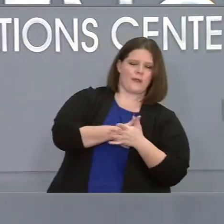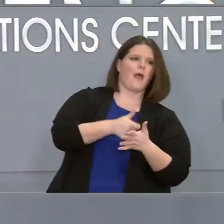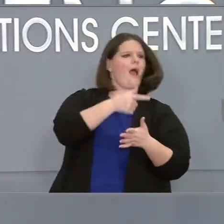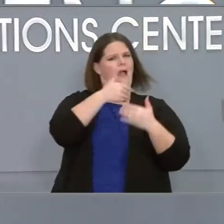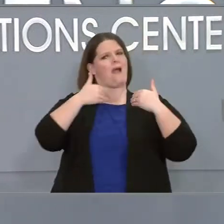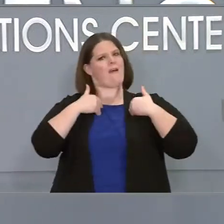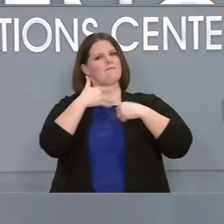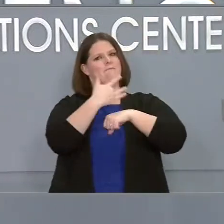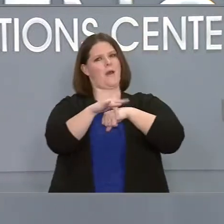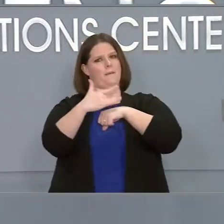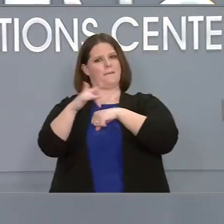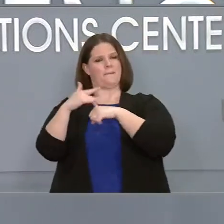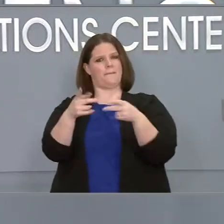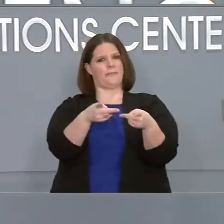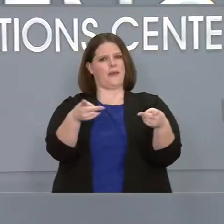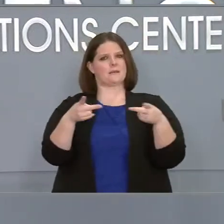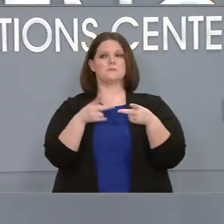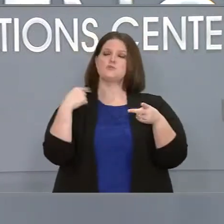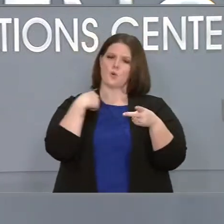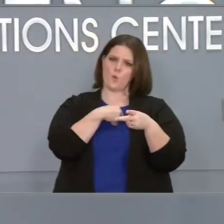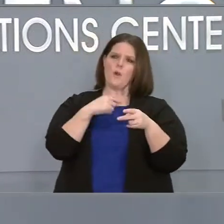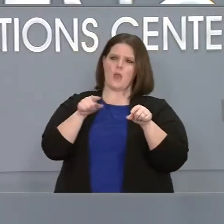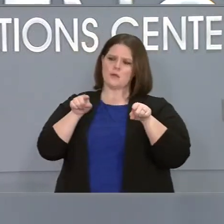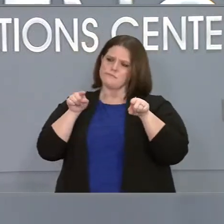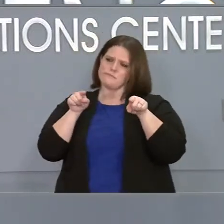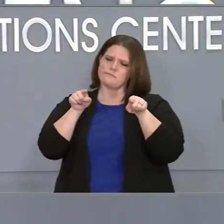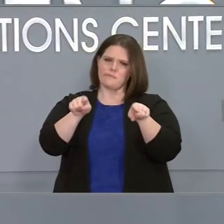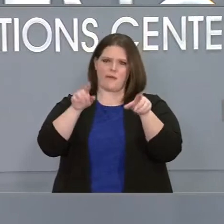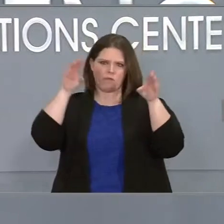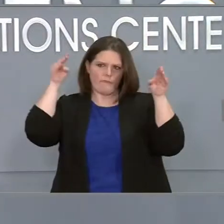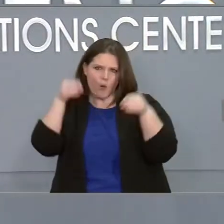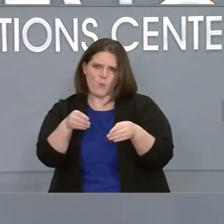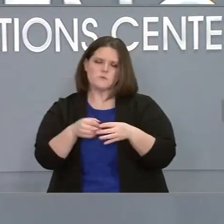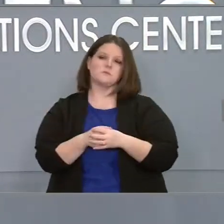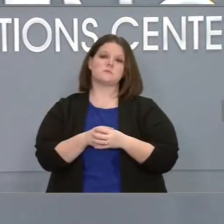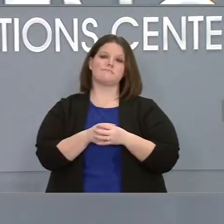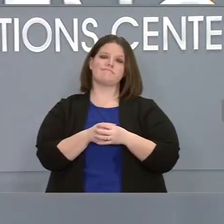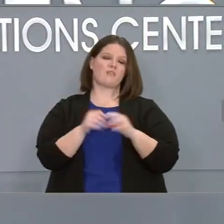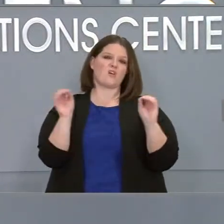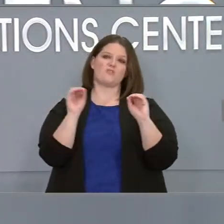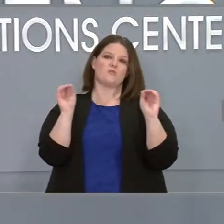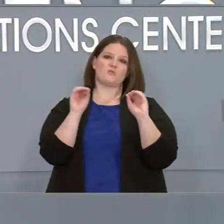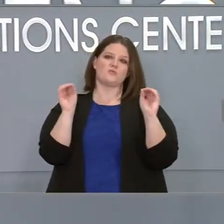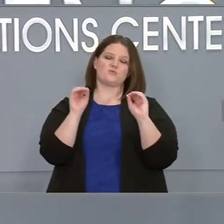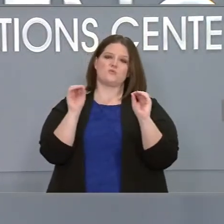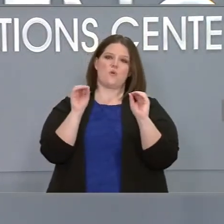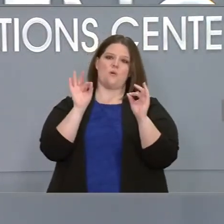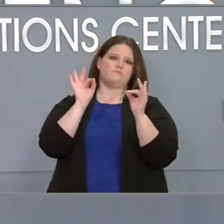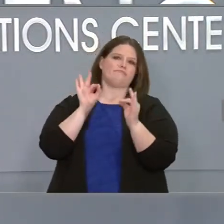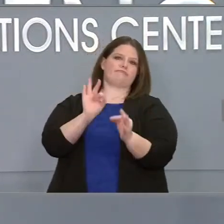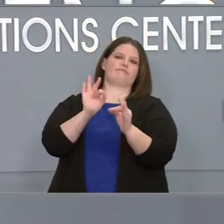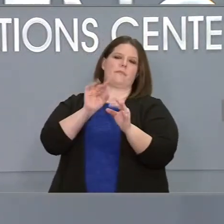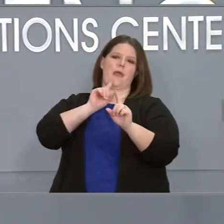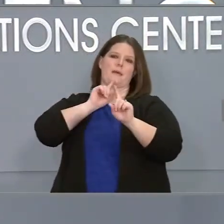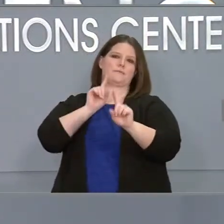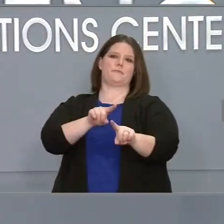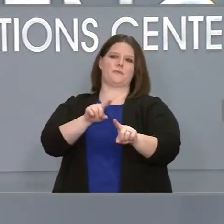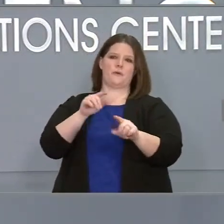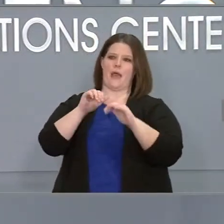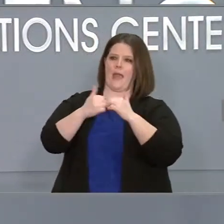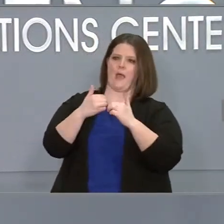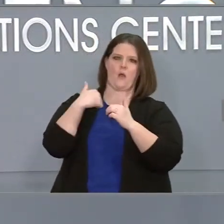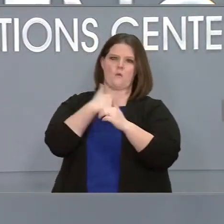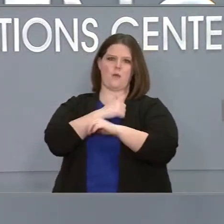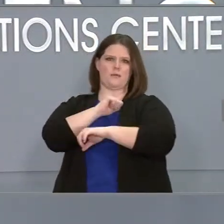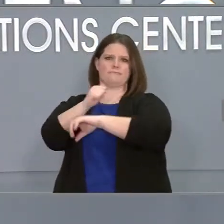long time. But what I will say is that there is no silver bullet here in terms of making sure that we have the staffing that's needed.